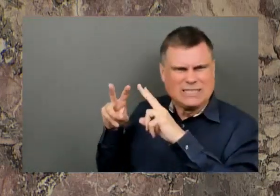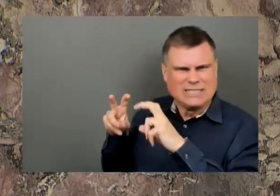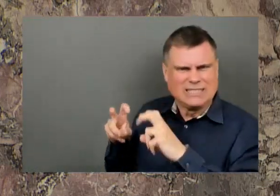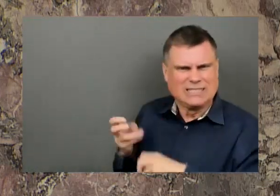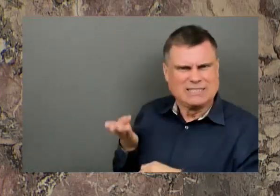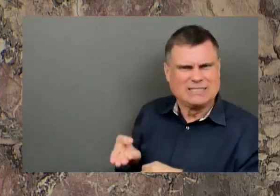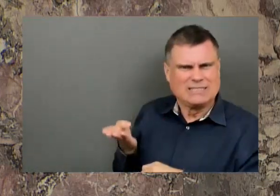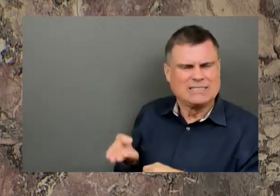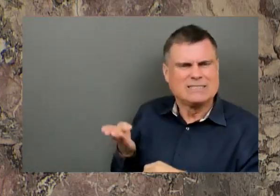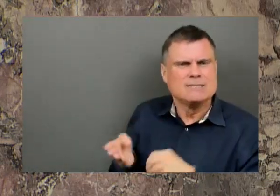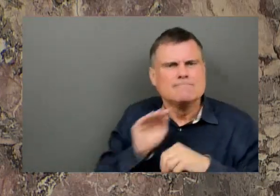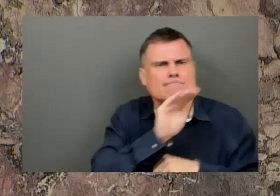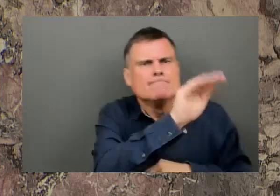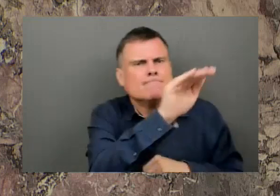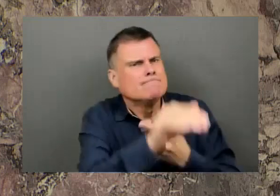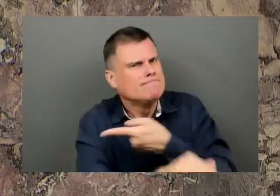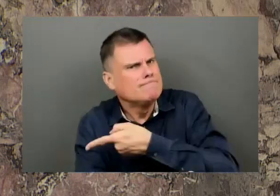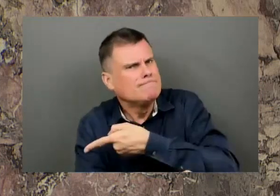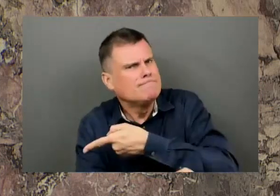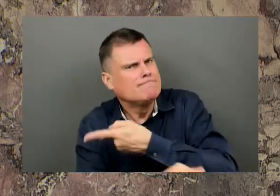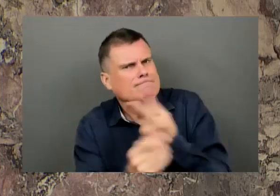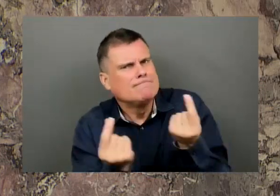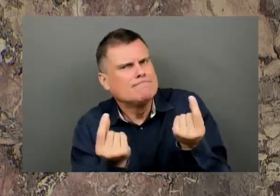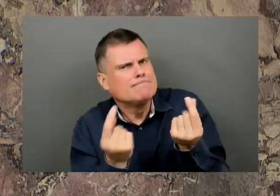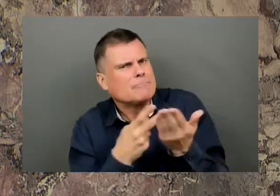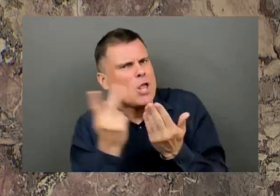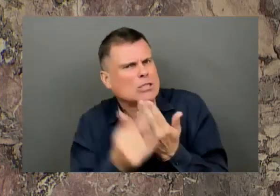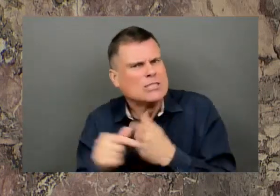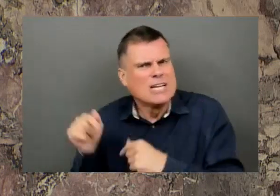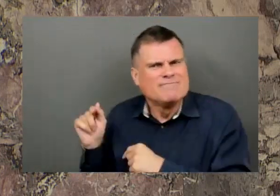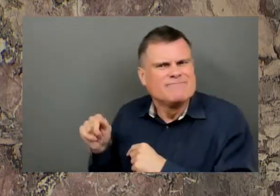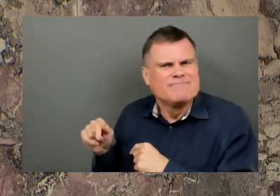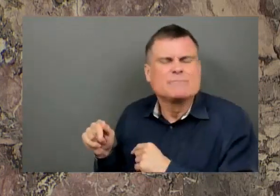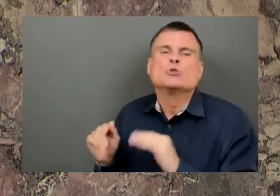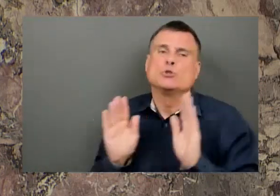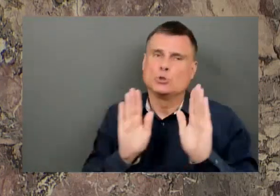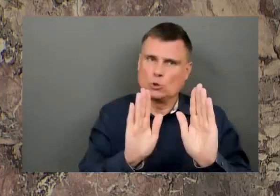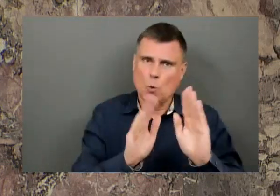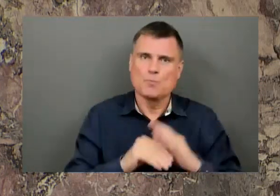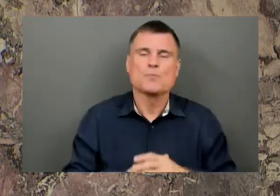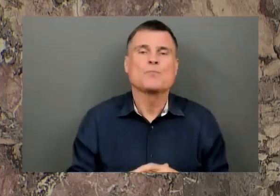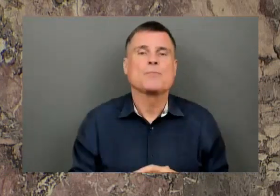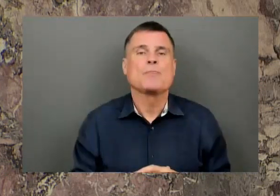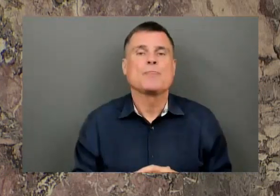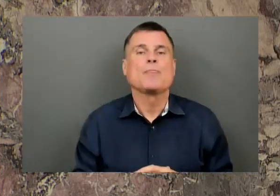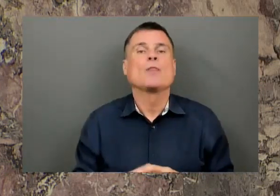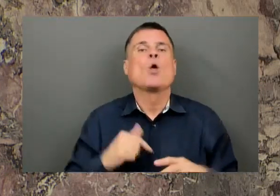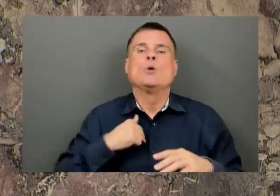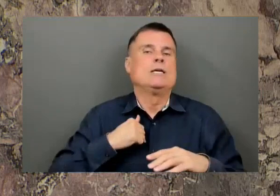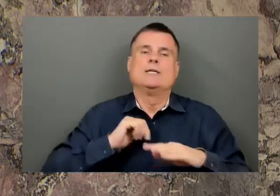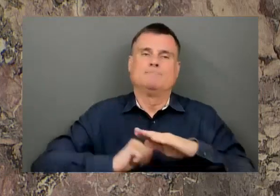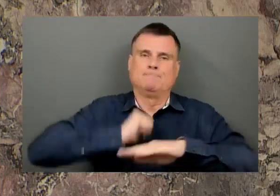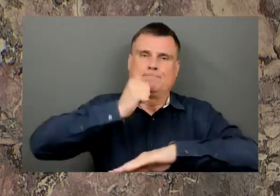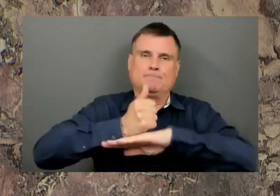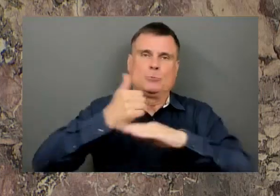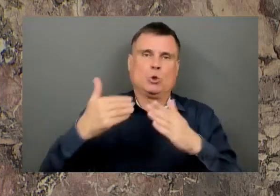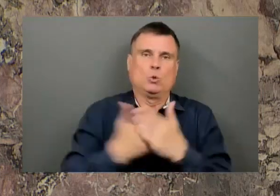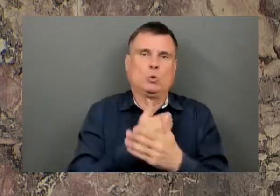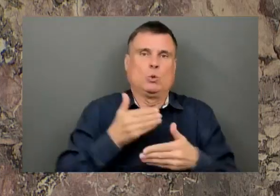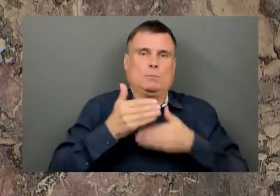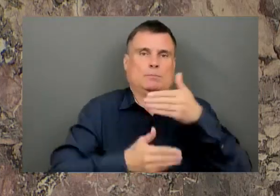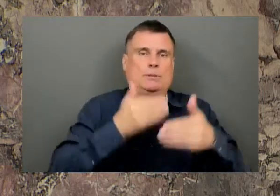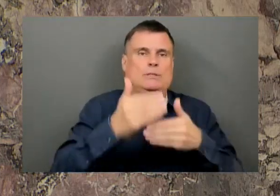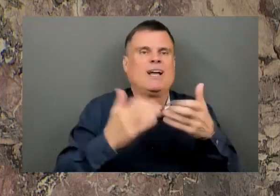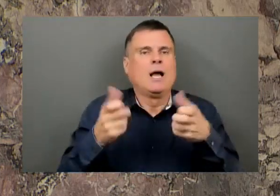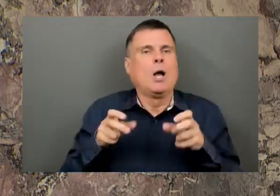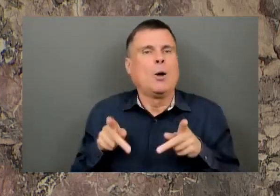that consideration, an enhanced Major Mines permitting process was put into place. The member may claim